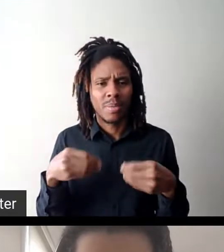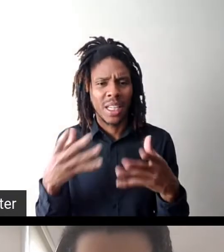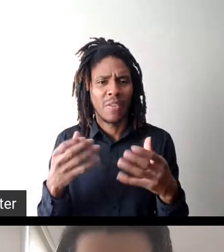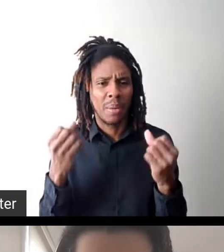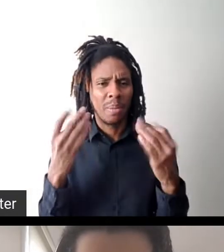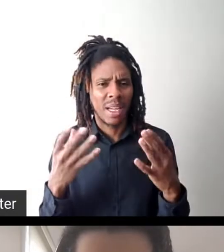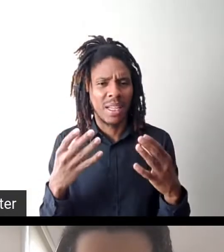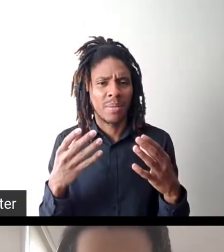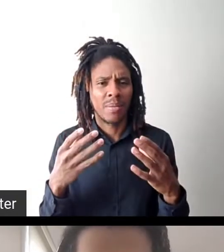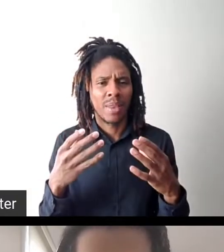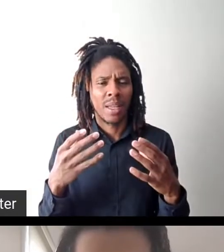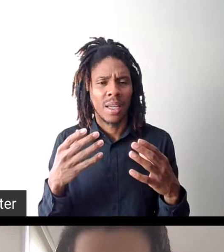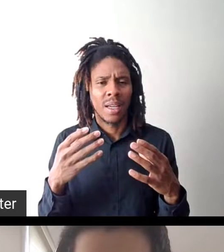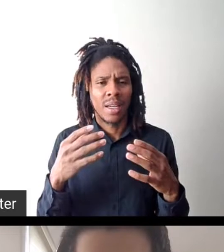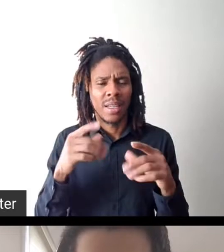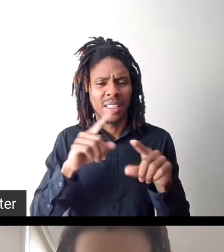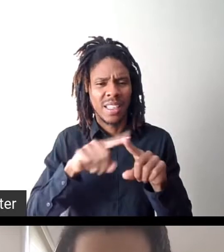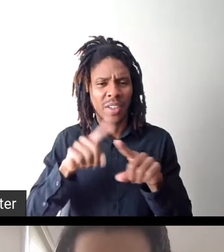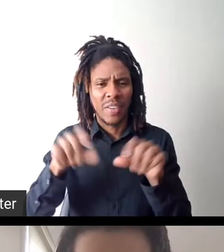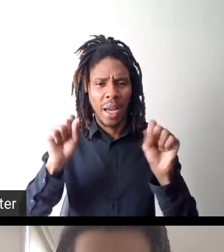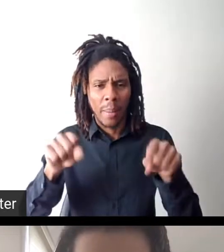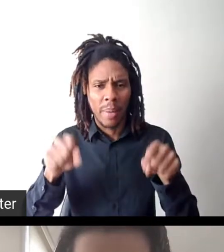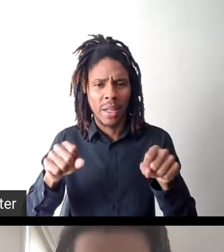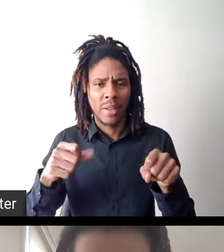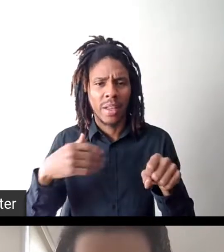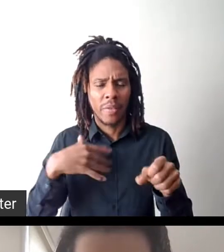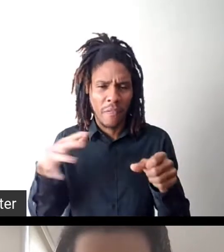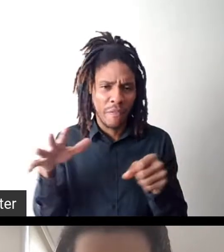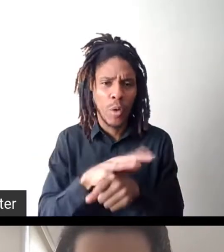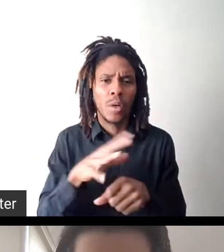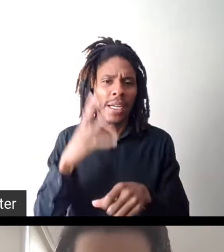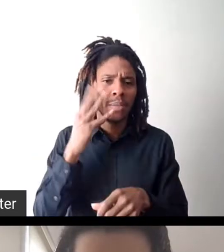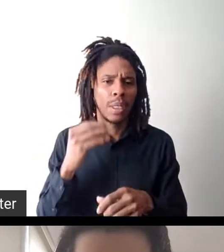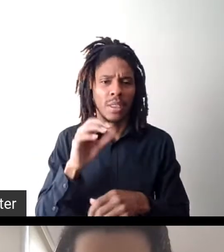allows you to really scale to the full depth and breadth of AWS.